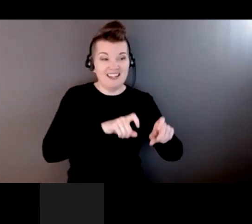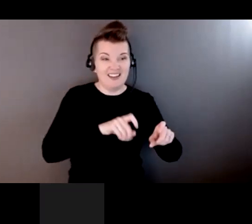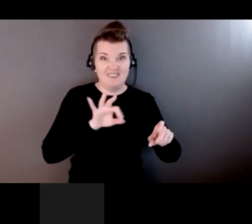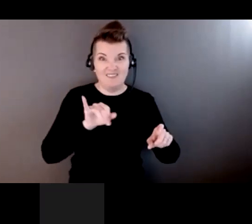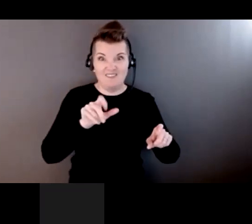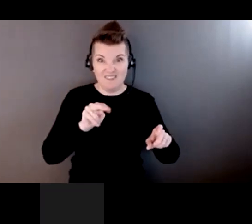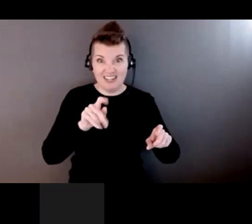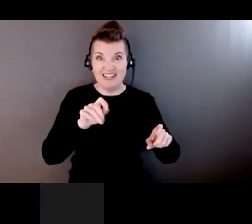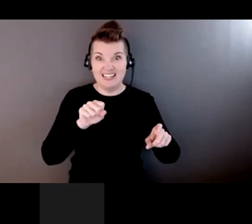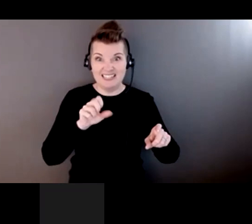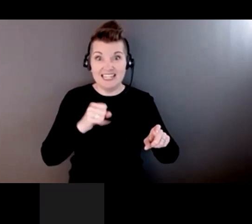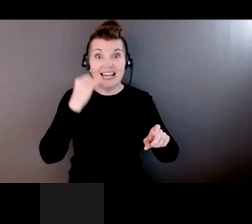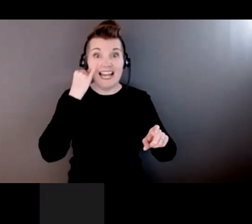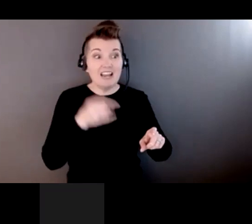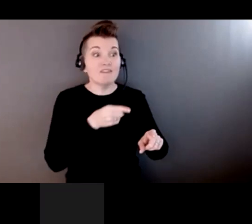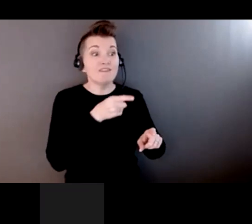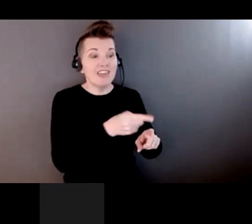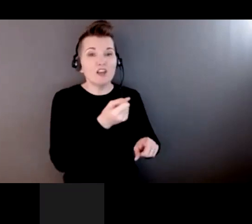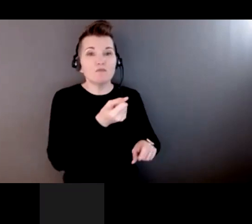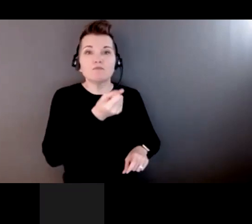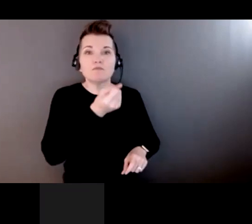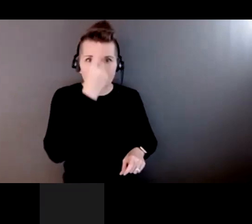there, is aware of what's happening.